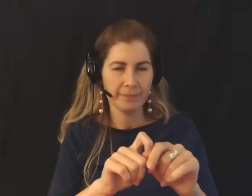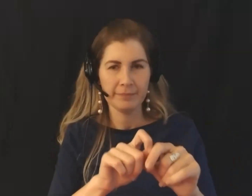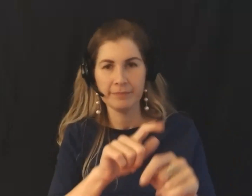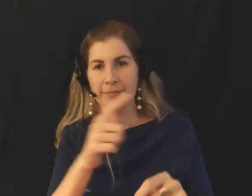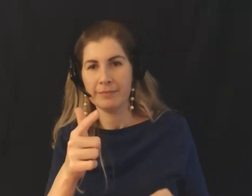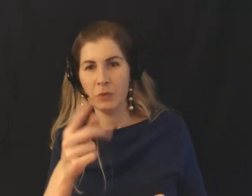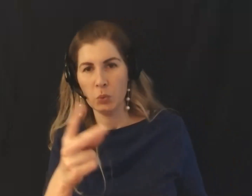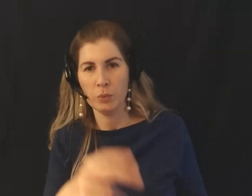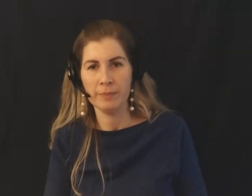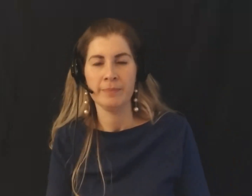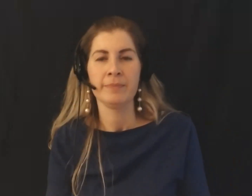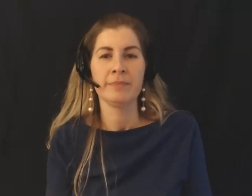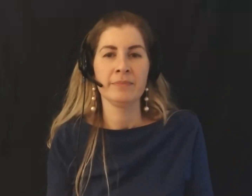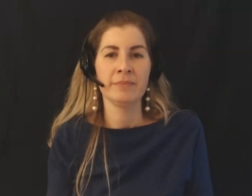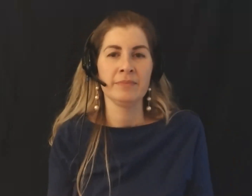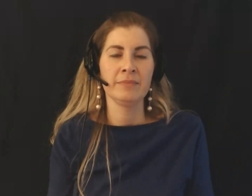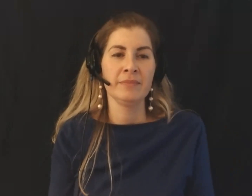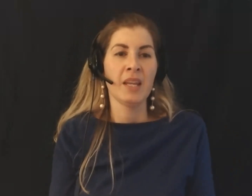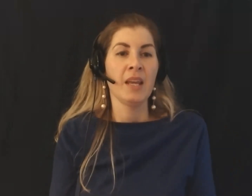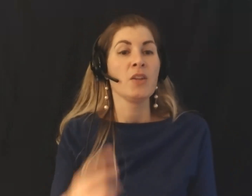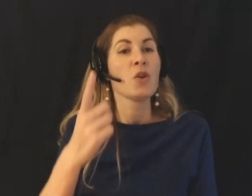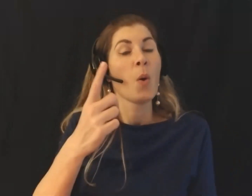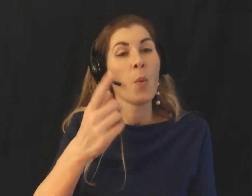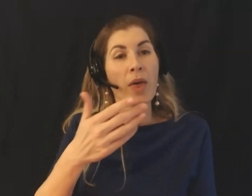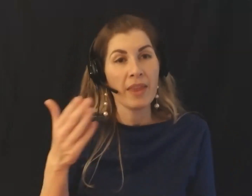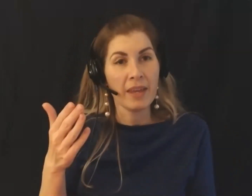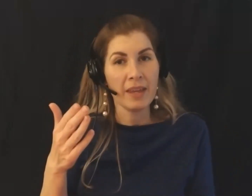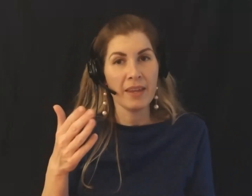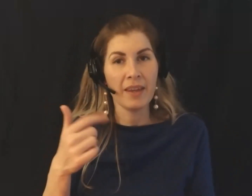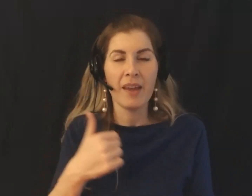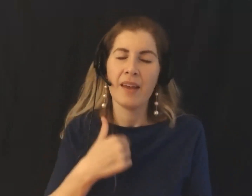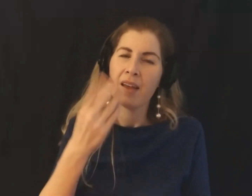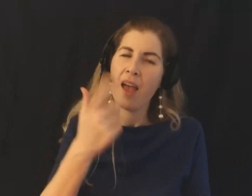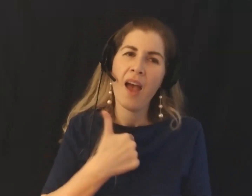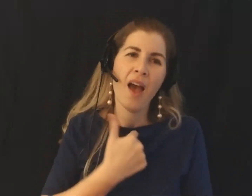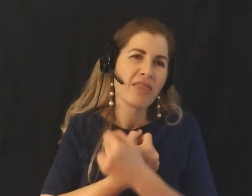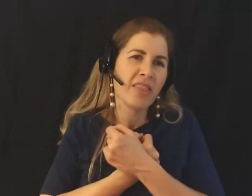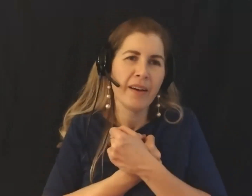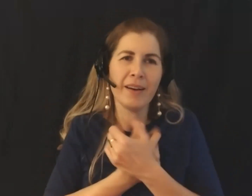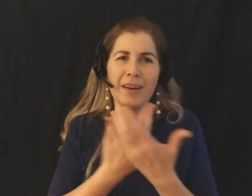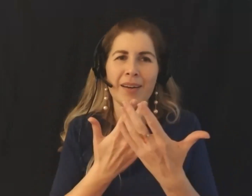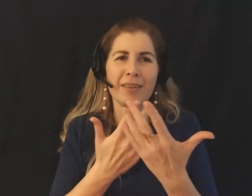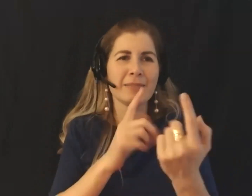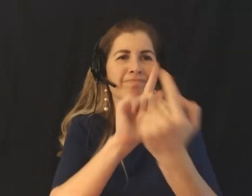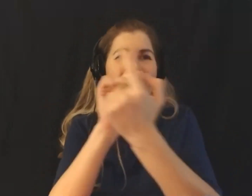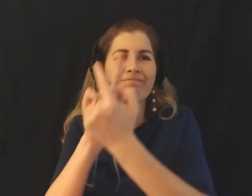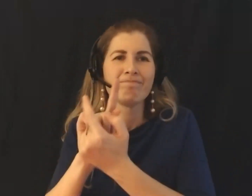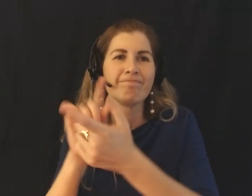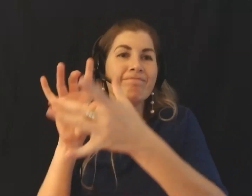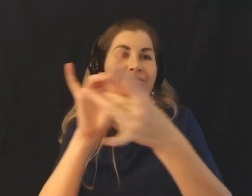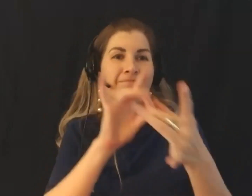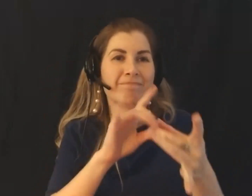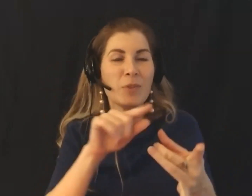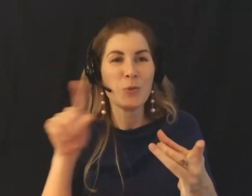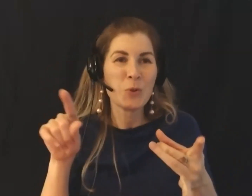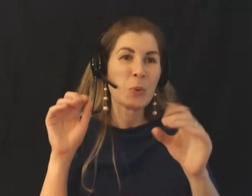guys. So one thing I always, you know, I love connecting with other educators and teaching artists, especially those working in